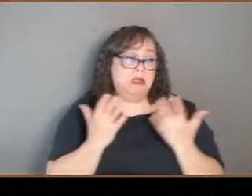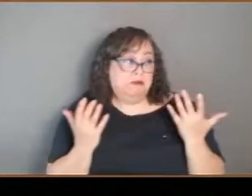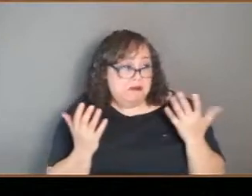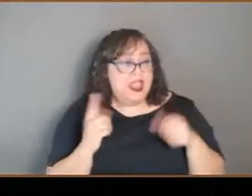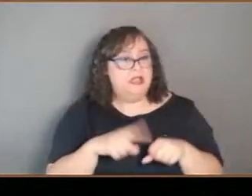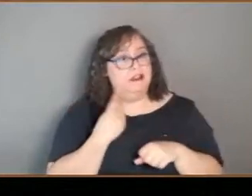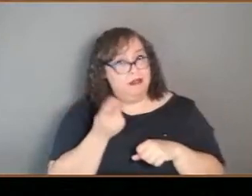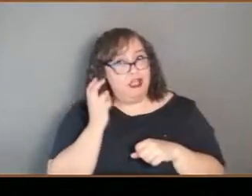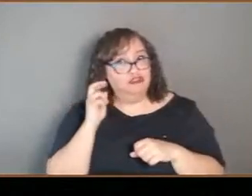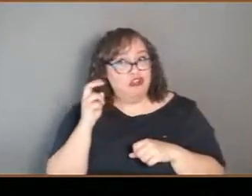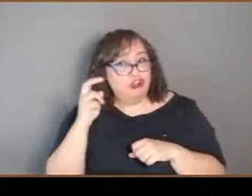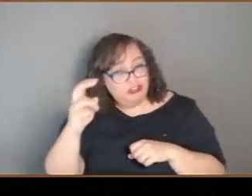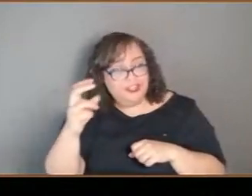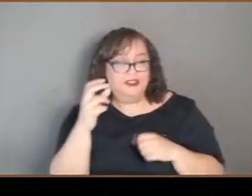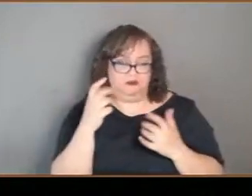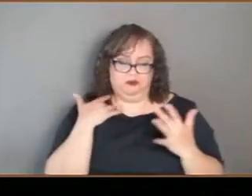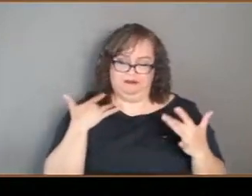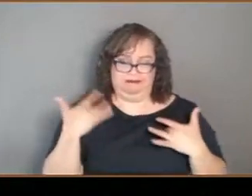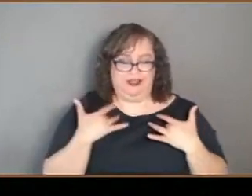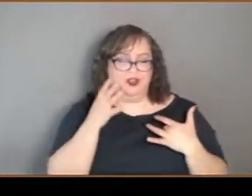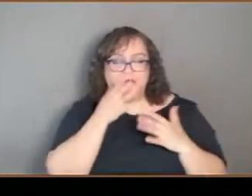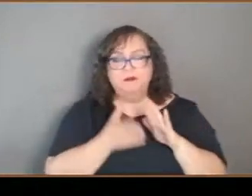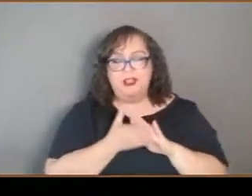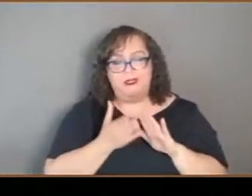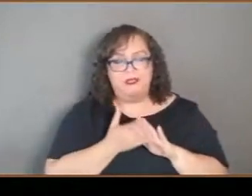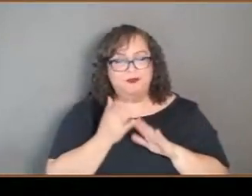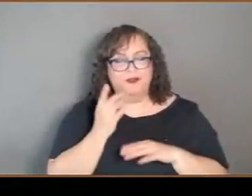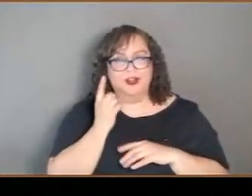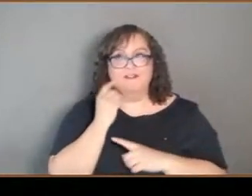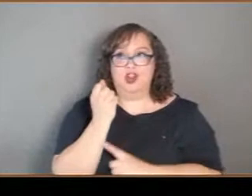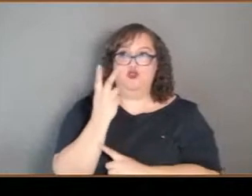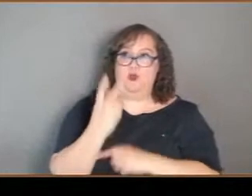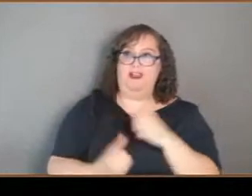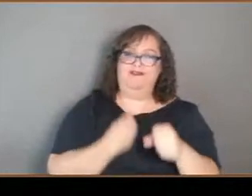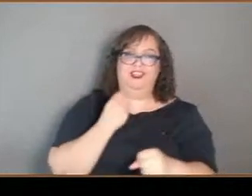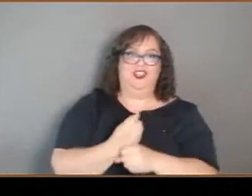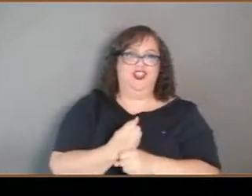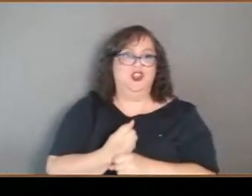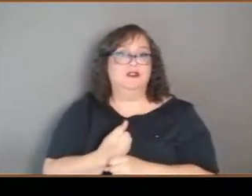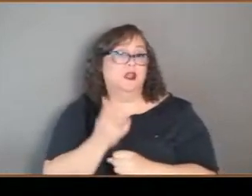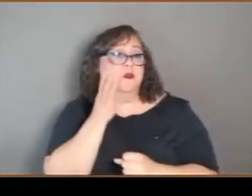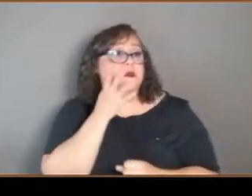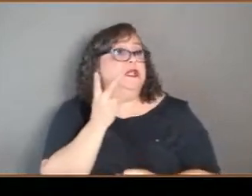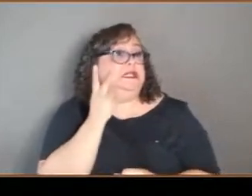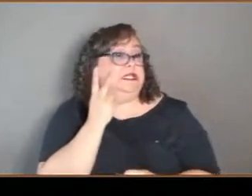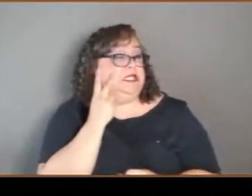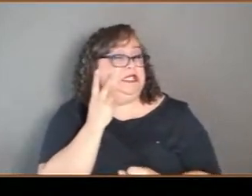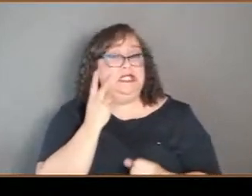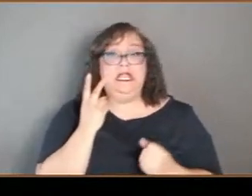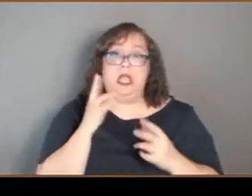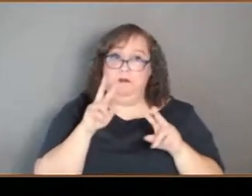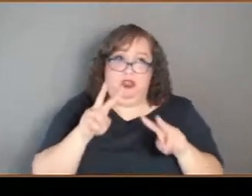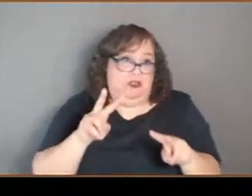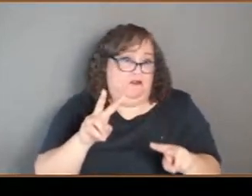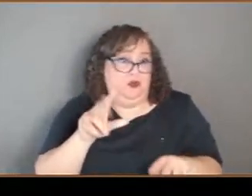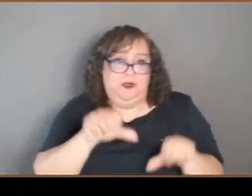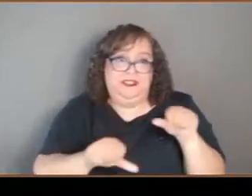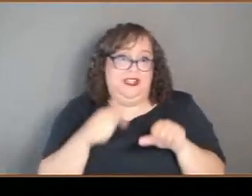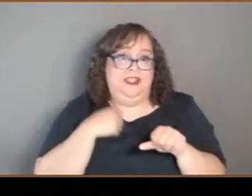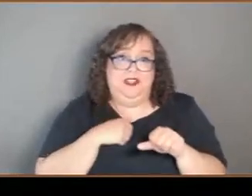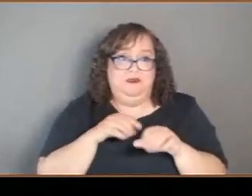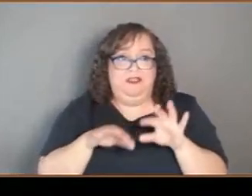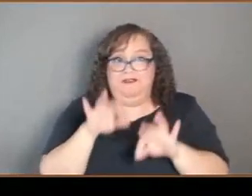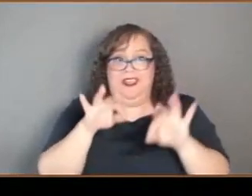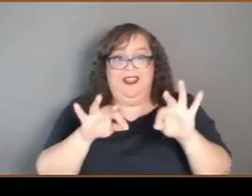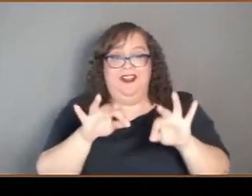super excited. We're going to be operating Lucy for 12 years. So we'll see at that time. We're looking forward to the science that we get back. Yeah, I think you mentioned earlier, you